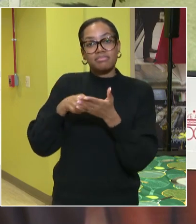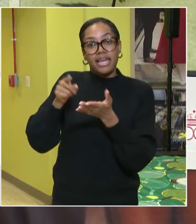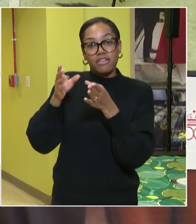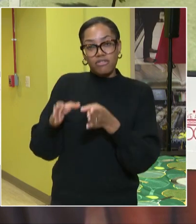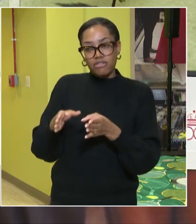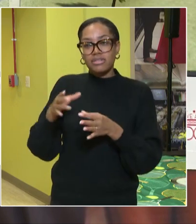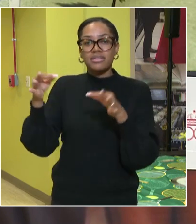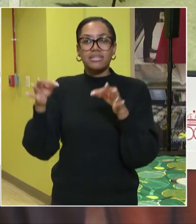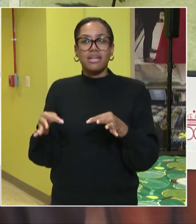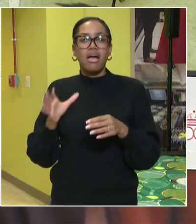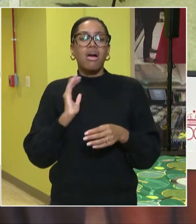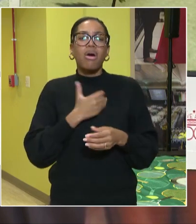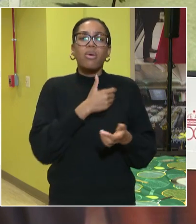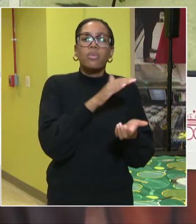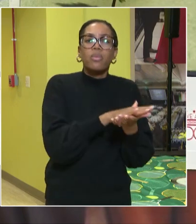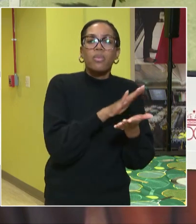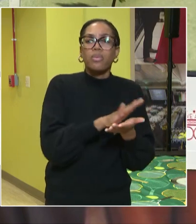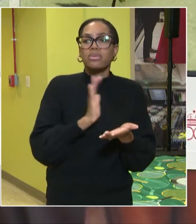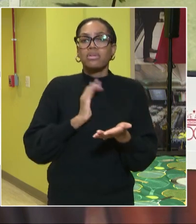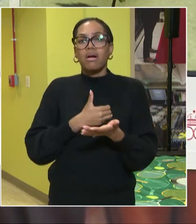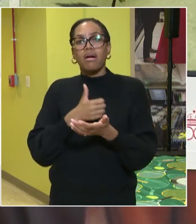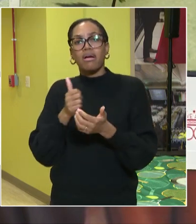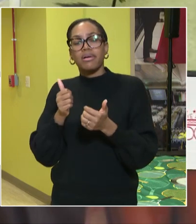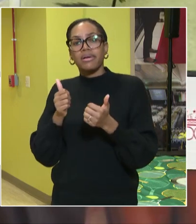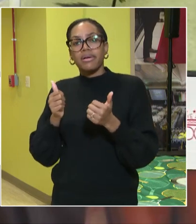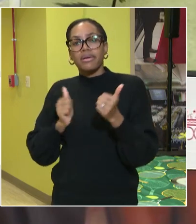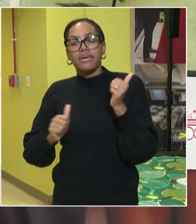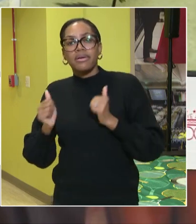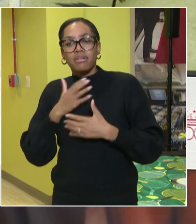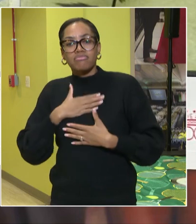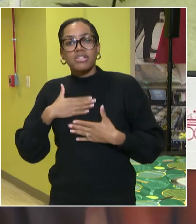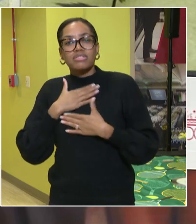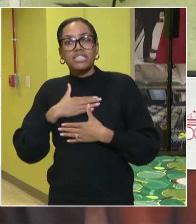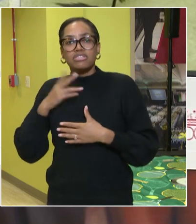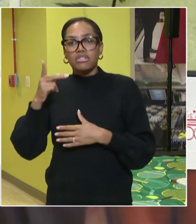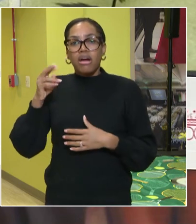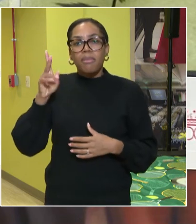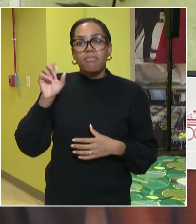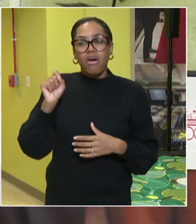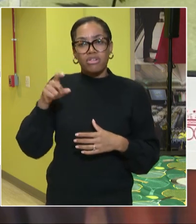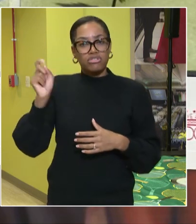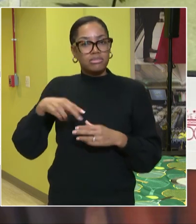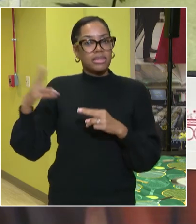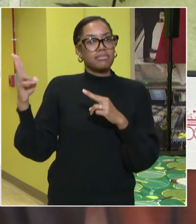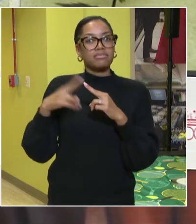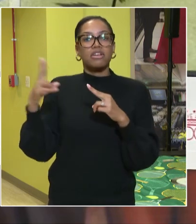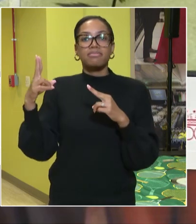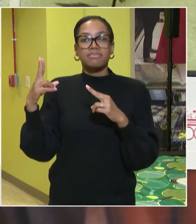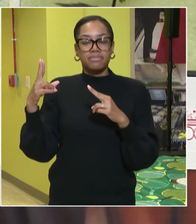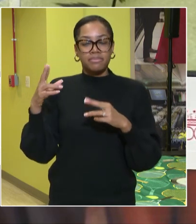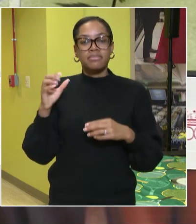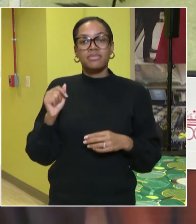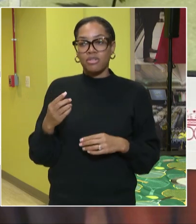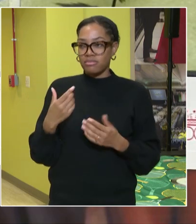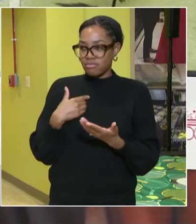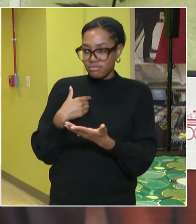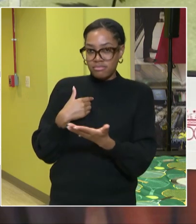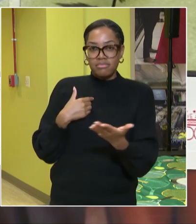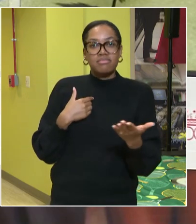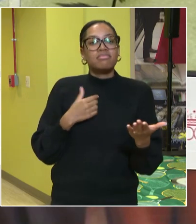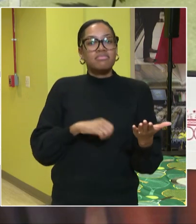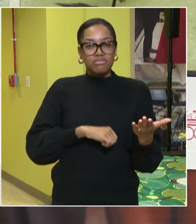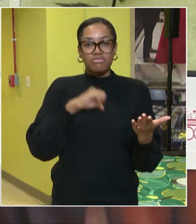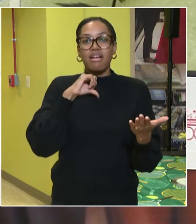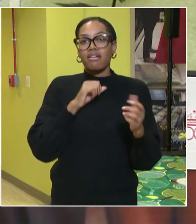and recs facilities would be second to none. And I have been proud to continue with those